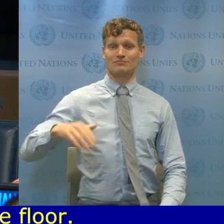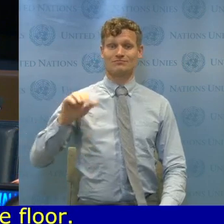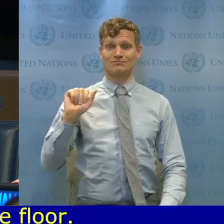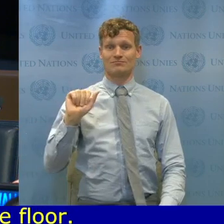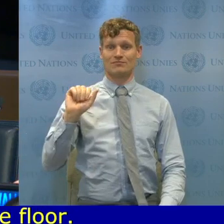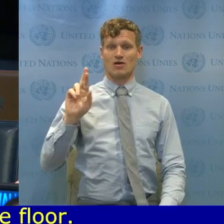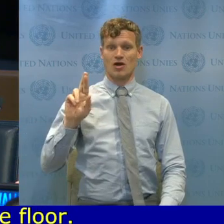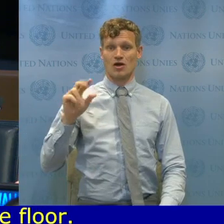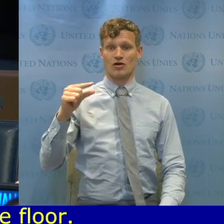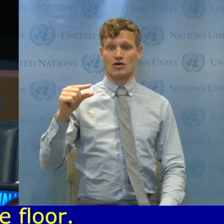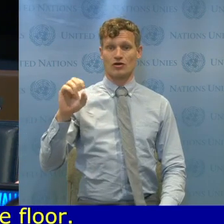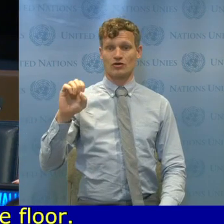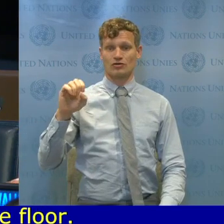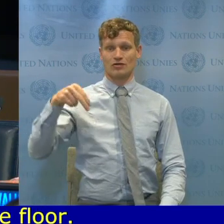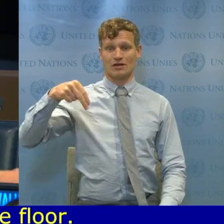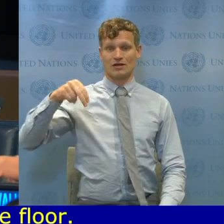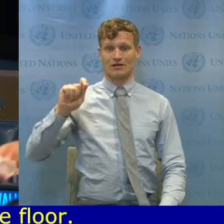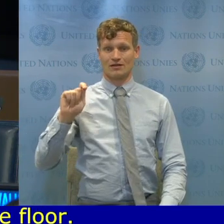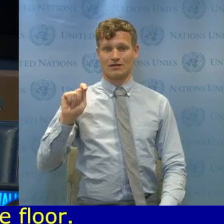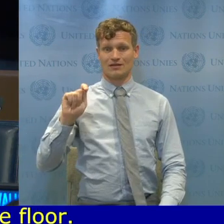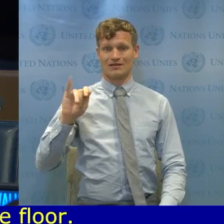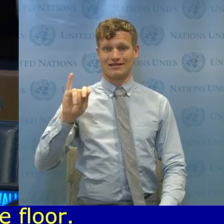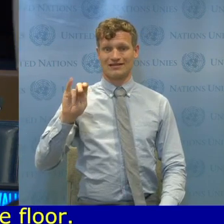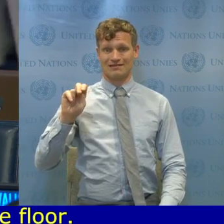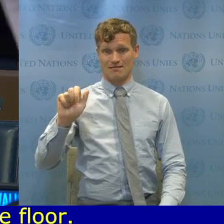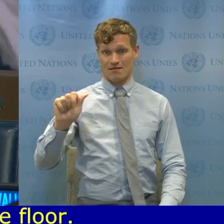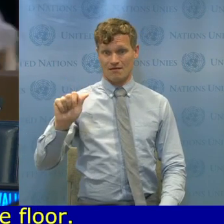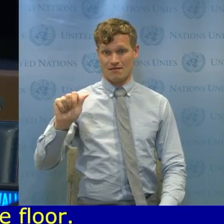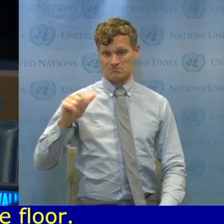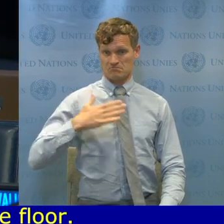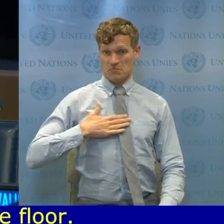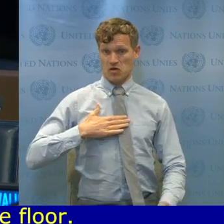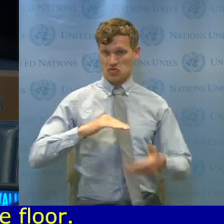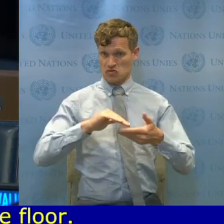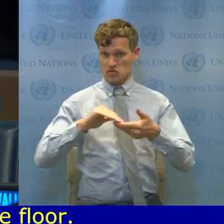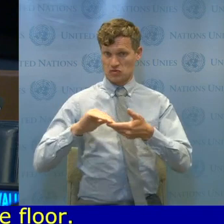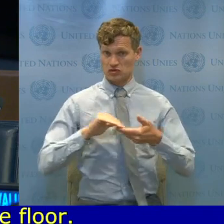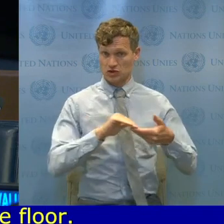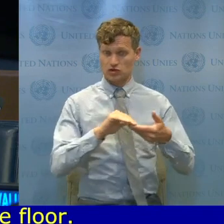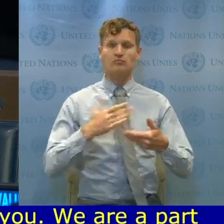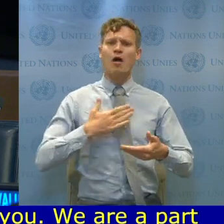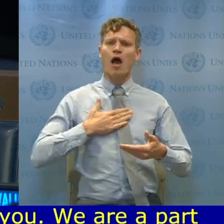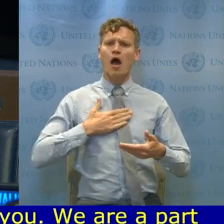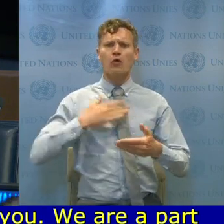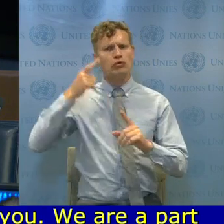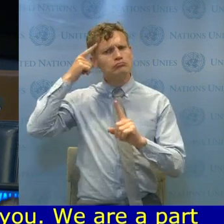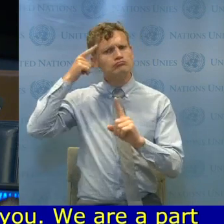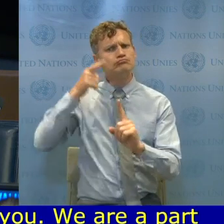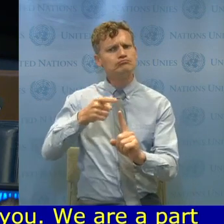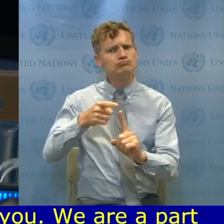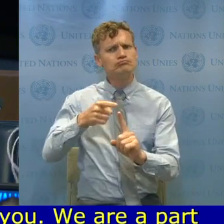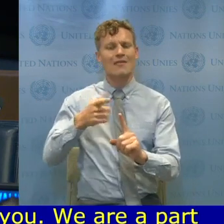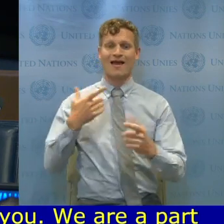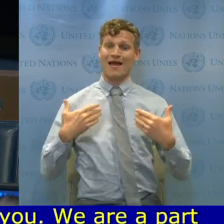called RAL. We are working on barriers to access to healthcare in our country.